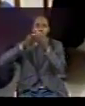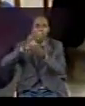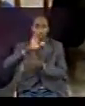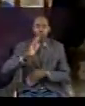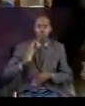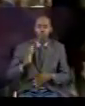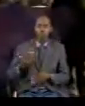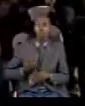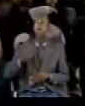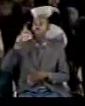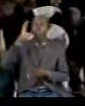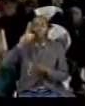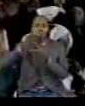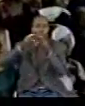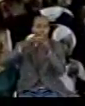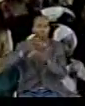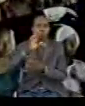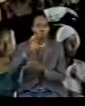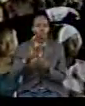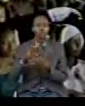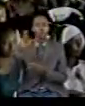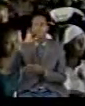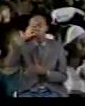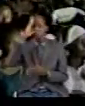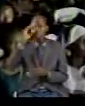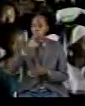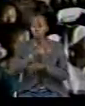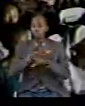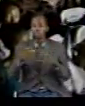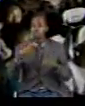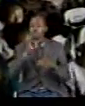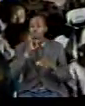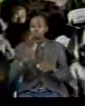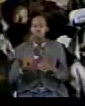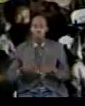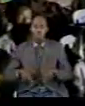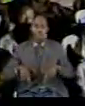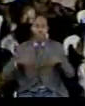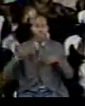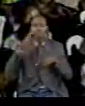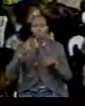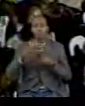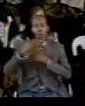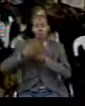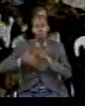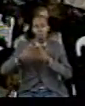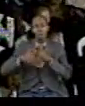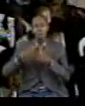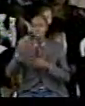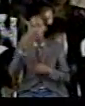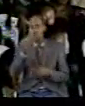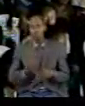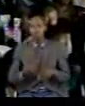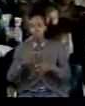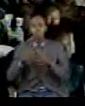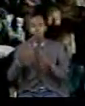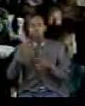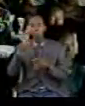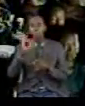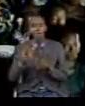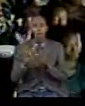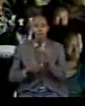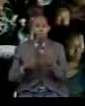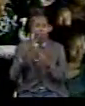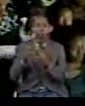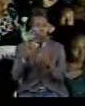your spirit. Man does not live by bread alone, but by every word that proceedeth out of the